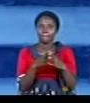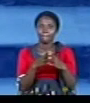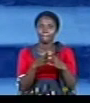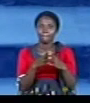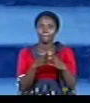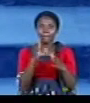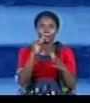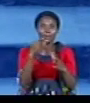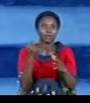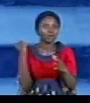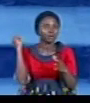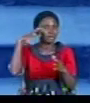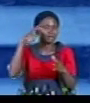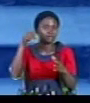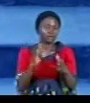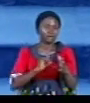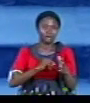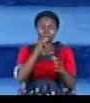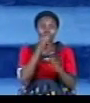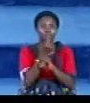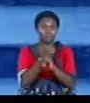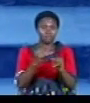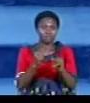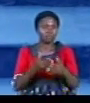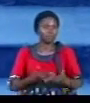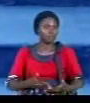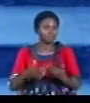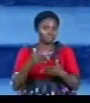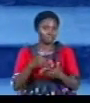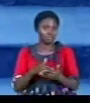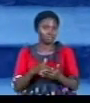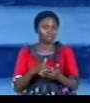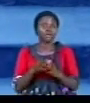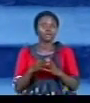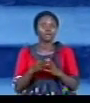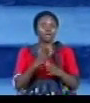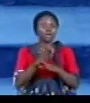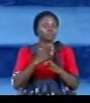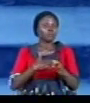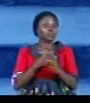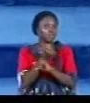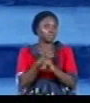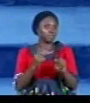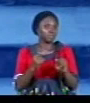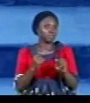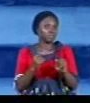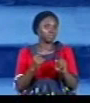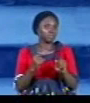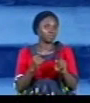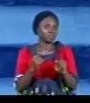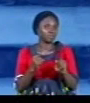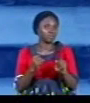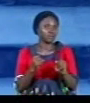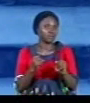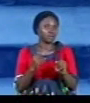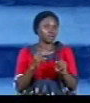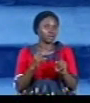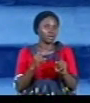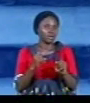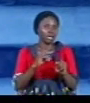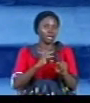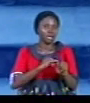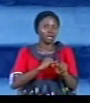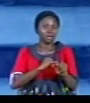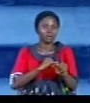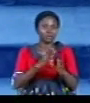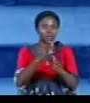I'm saved. But after my salvation, I needed sanctification.